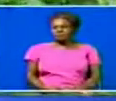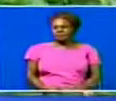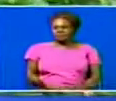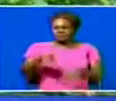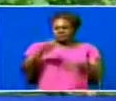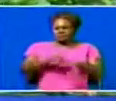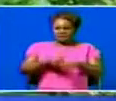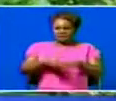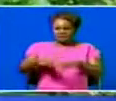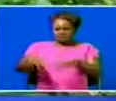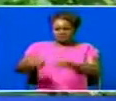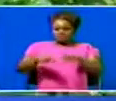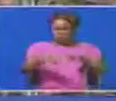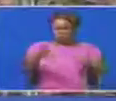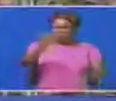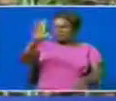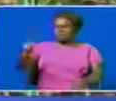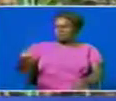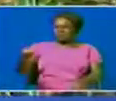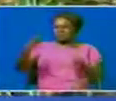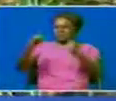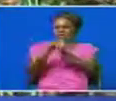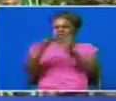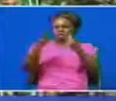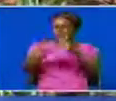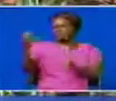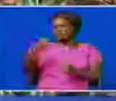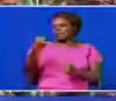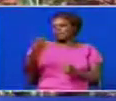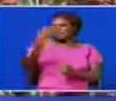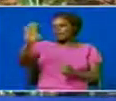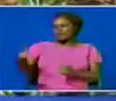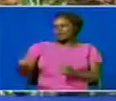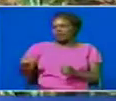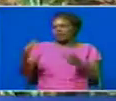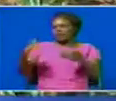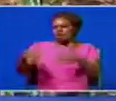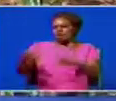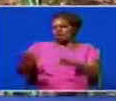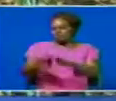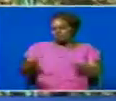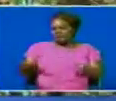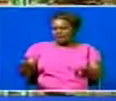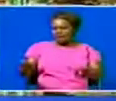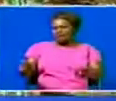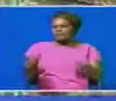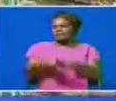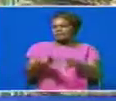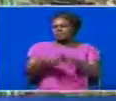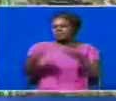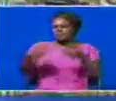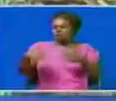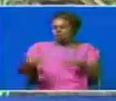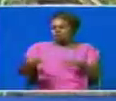During the scramble of Africa in the 18th century, the African continent lost more than just land. The continent saw